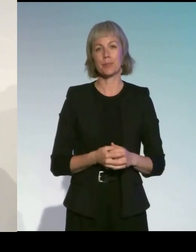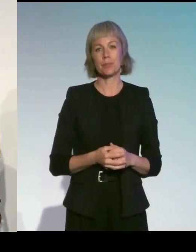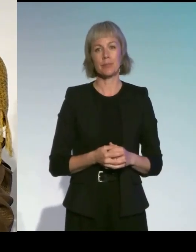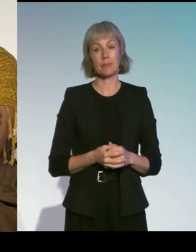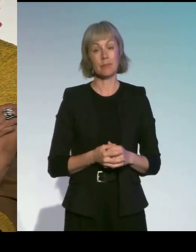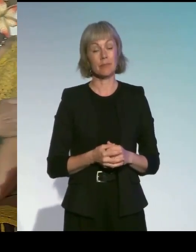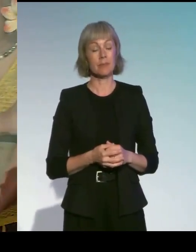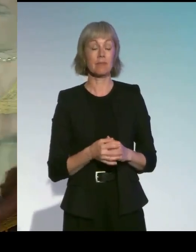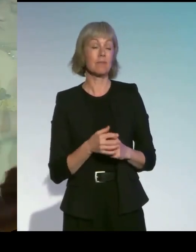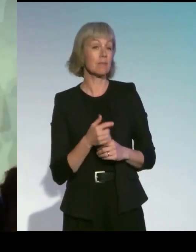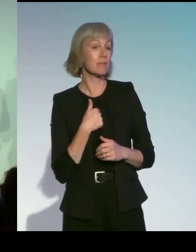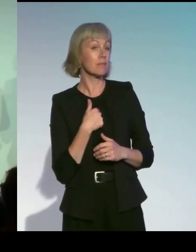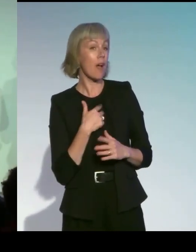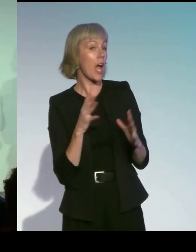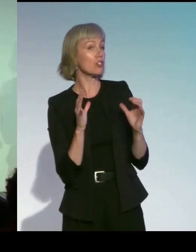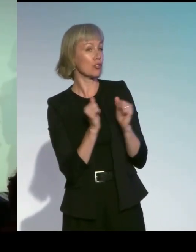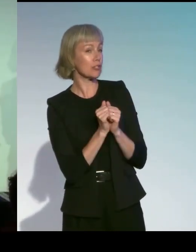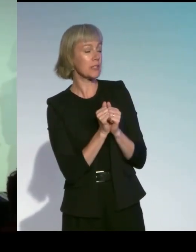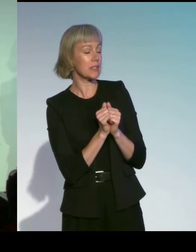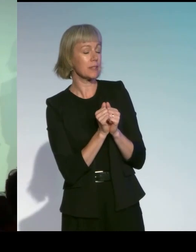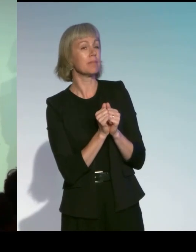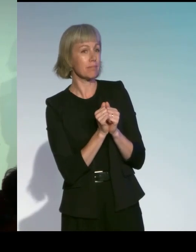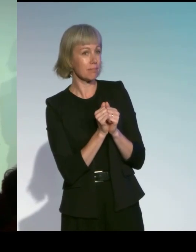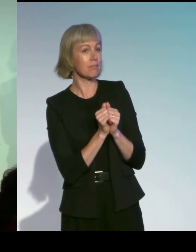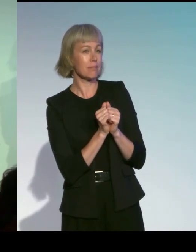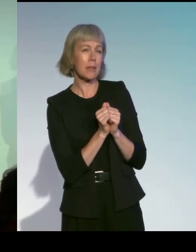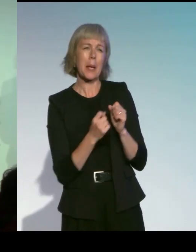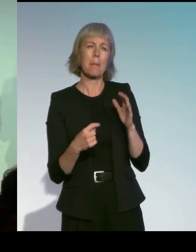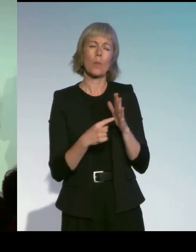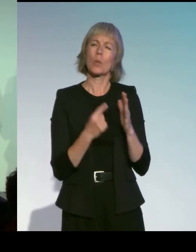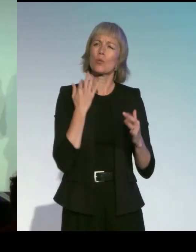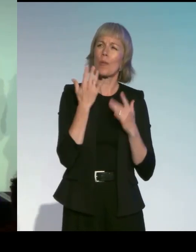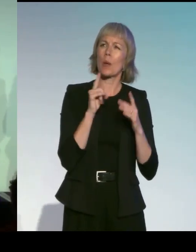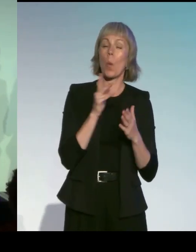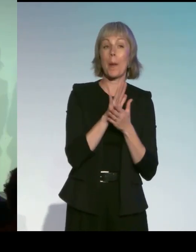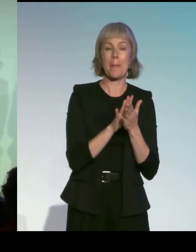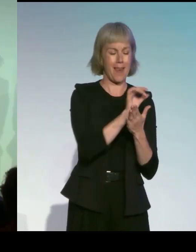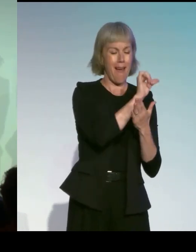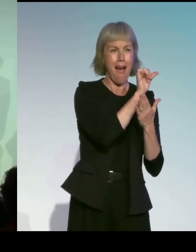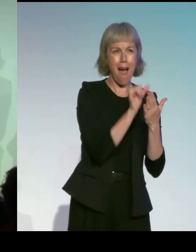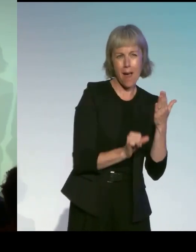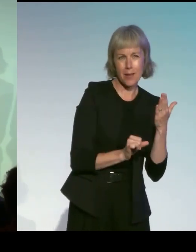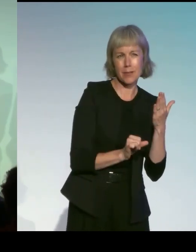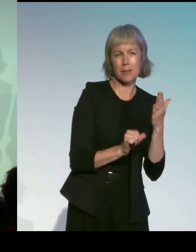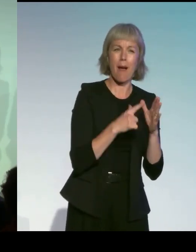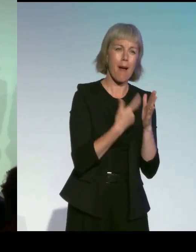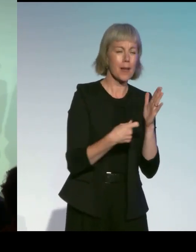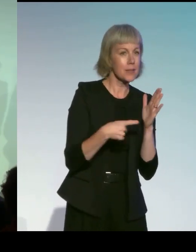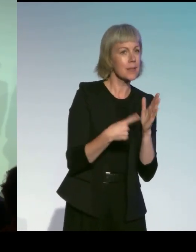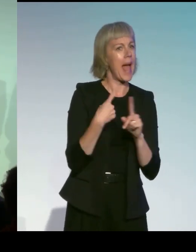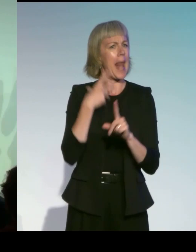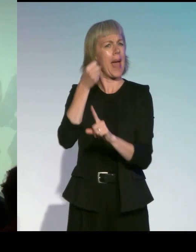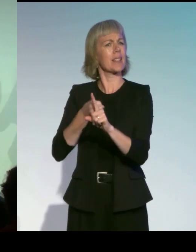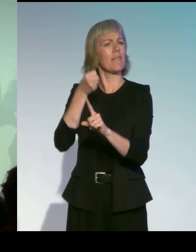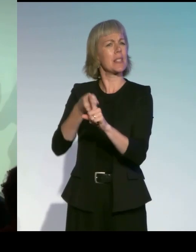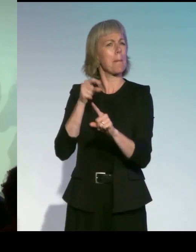I would absolutely echo that, and I think it's really important to reflect on what we mean by art and what we mean by activism, actually, in that sentiment,